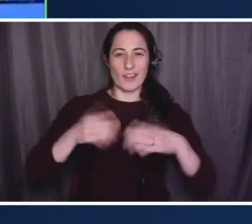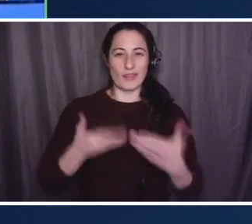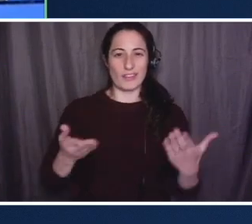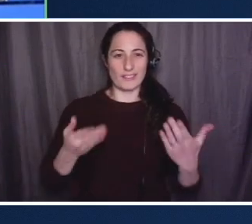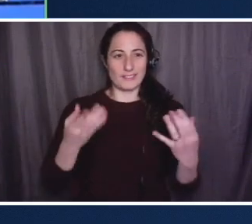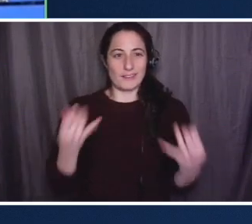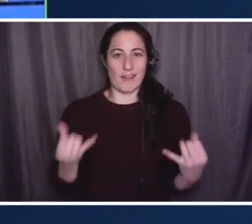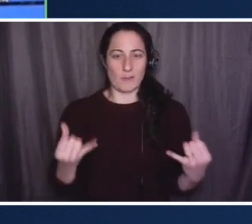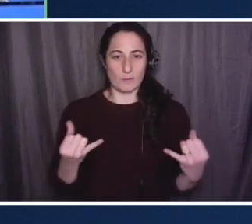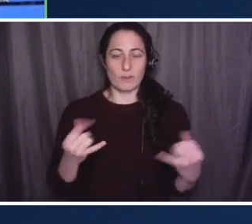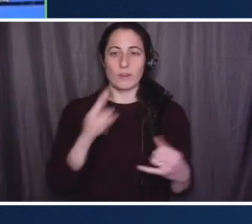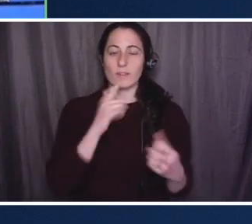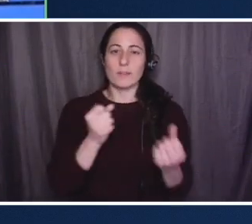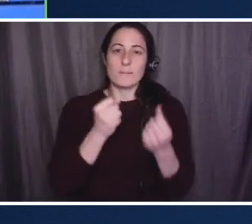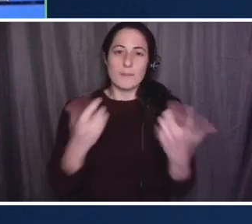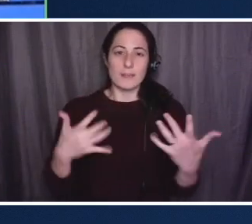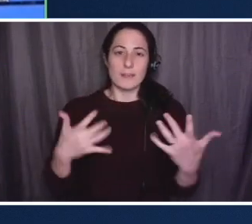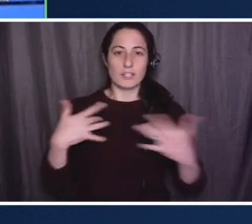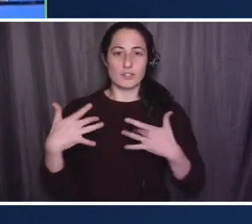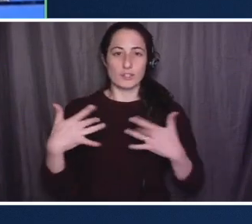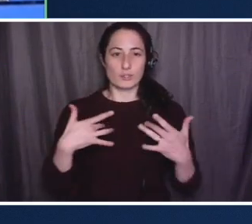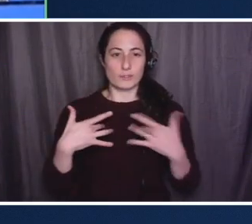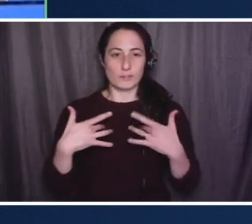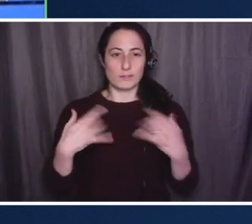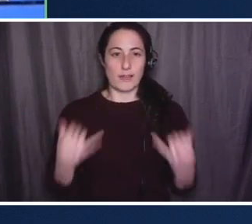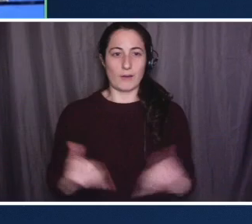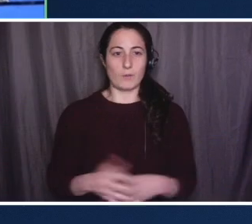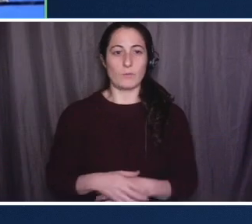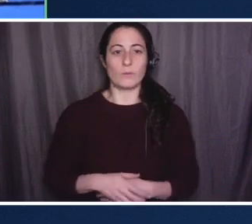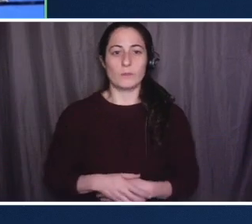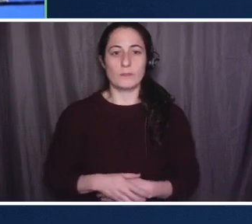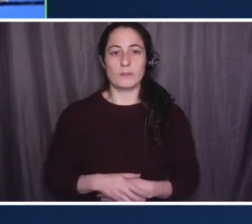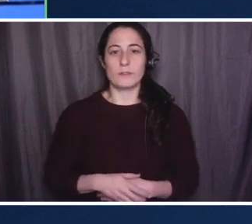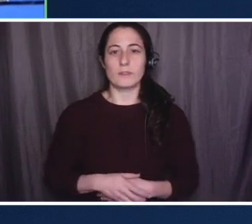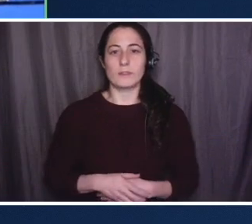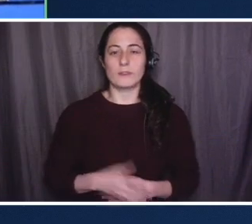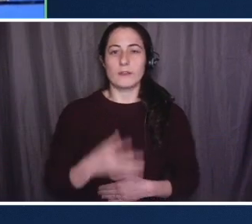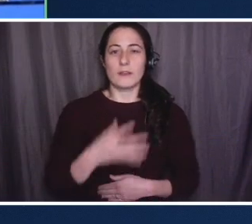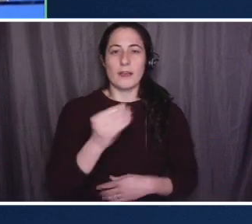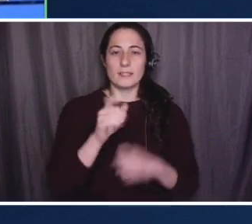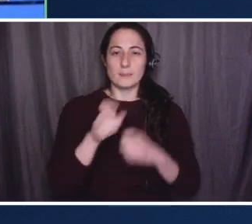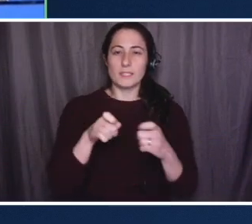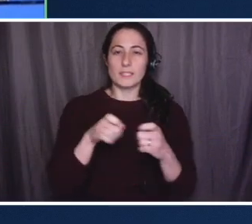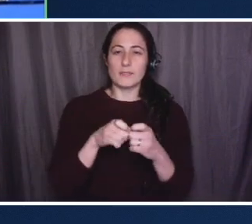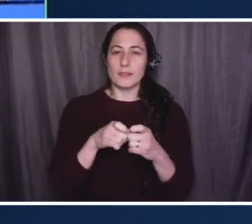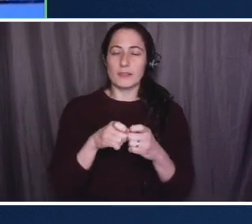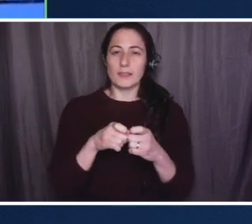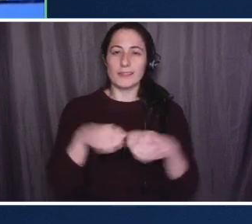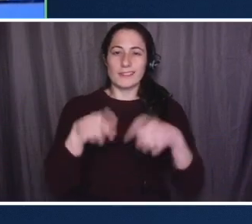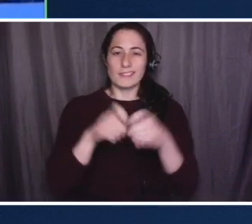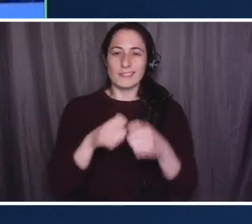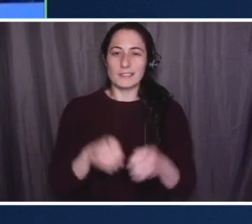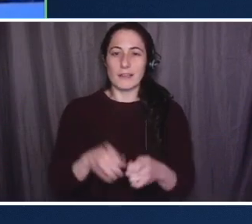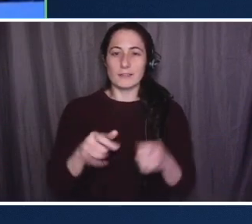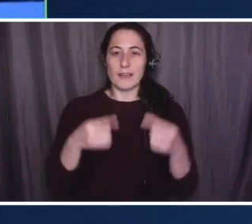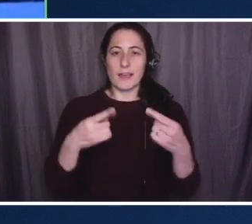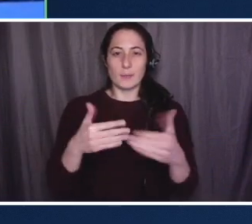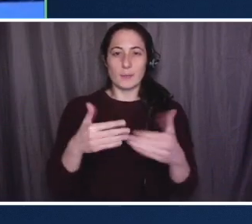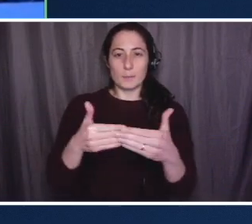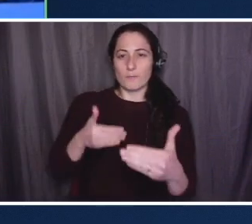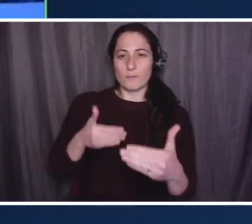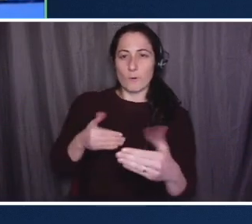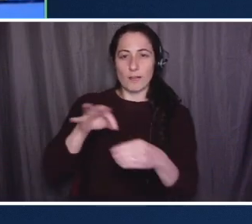concerned about, in particular, what often happens in the lead up to elections. And that is